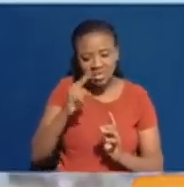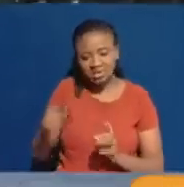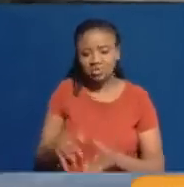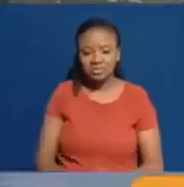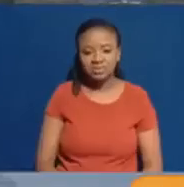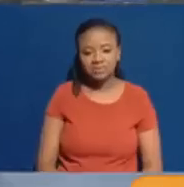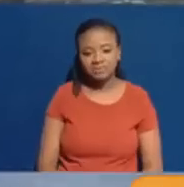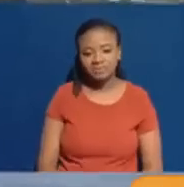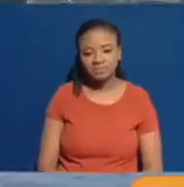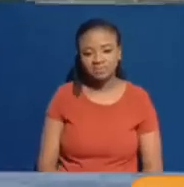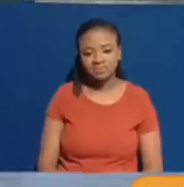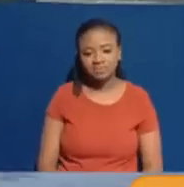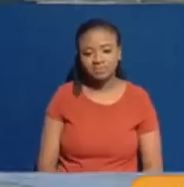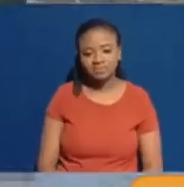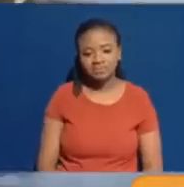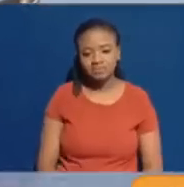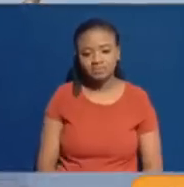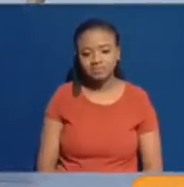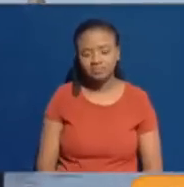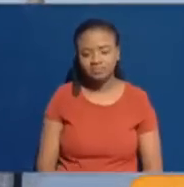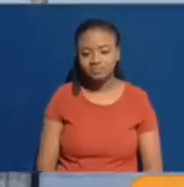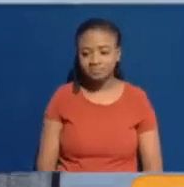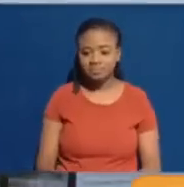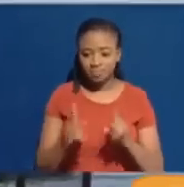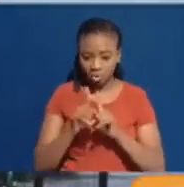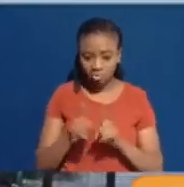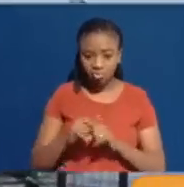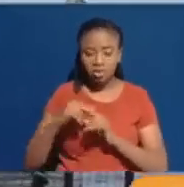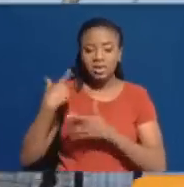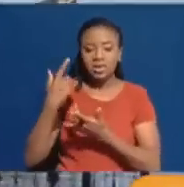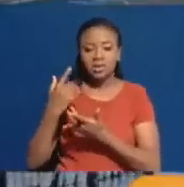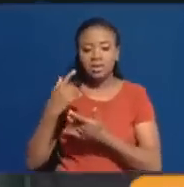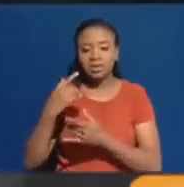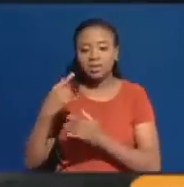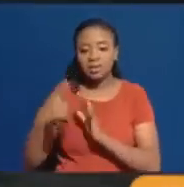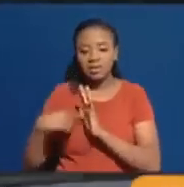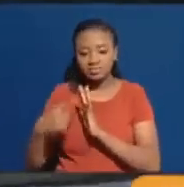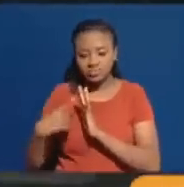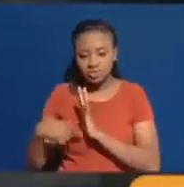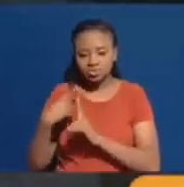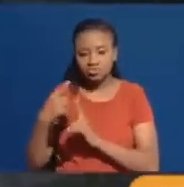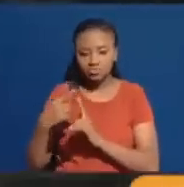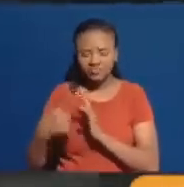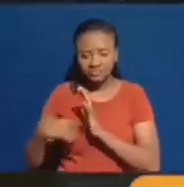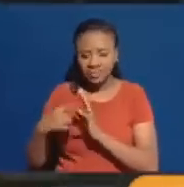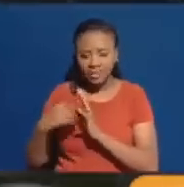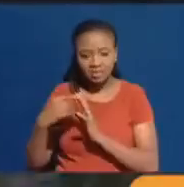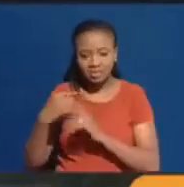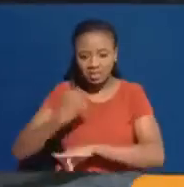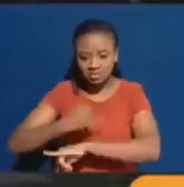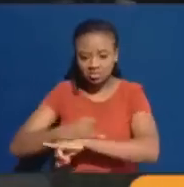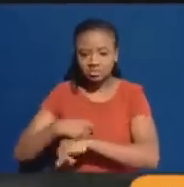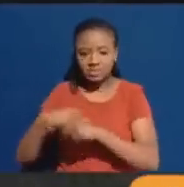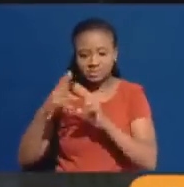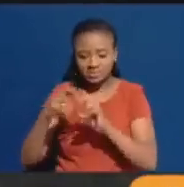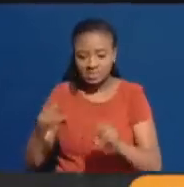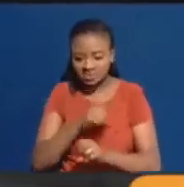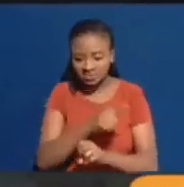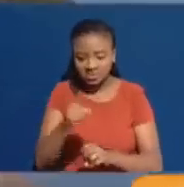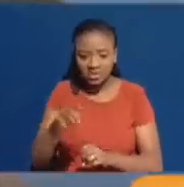losses. According to the Kenya Marine and Fisheries Research Institute, the fish in sections of Lake Victoria have